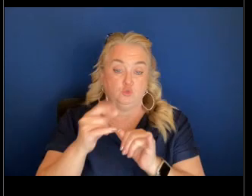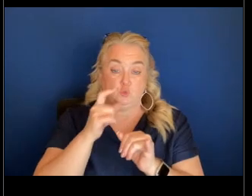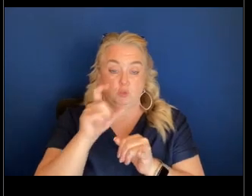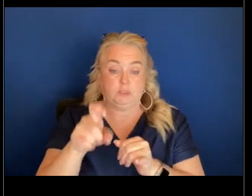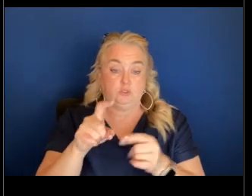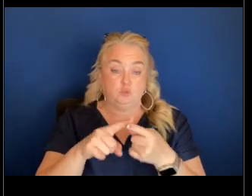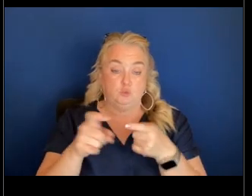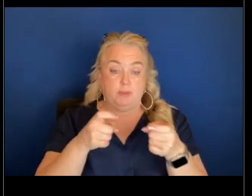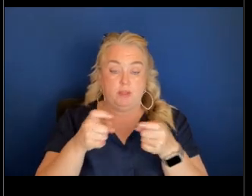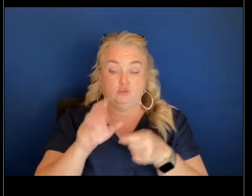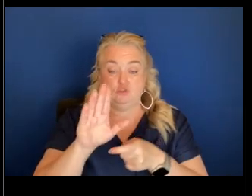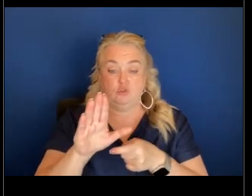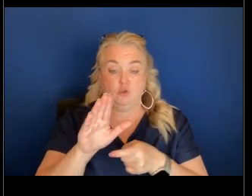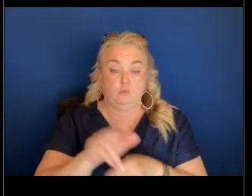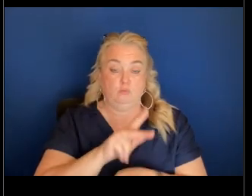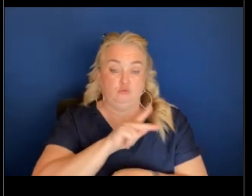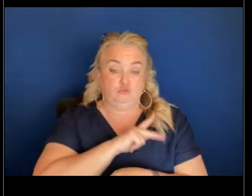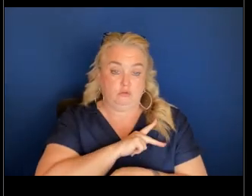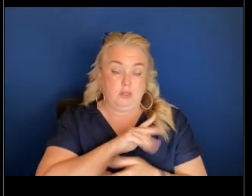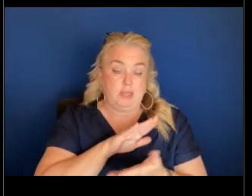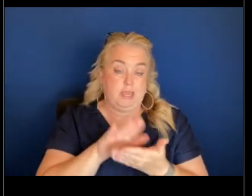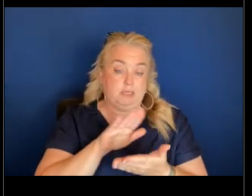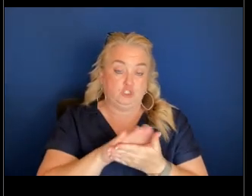personal hygiene care.